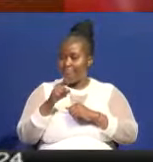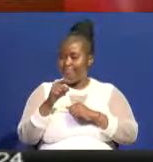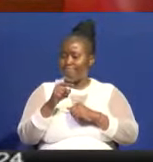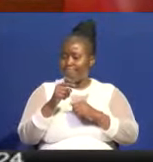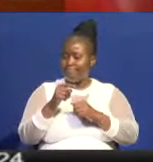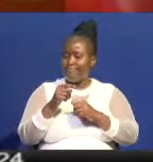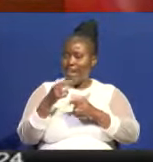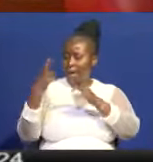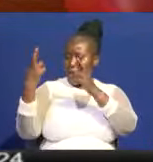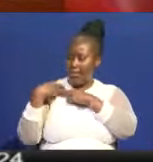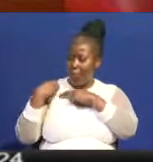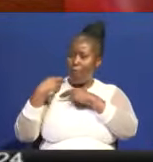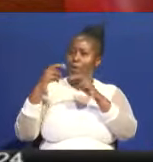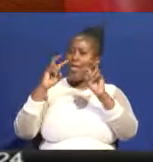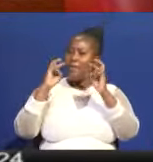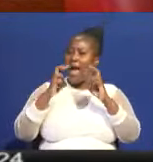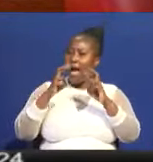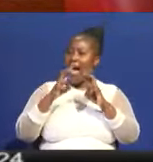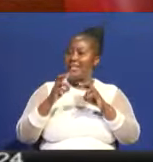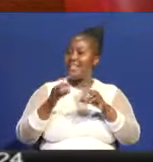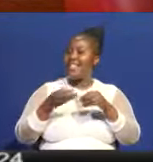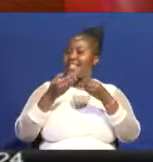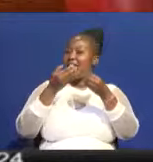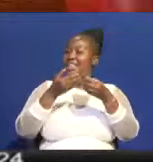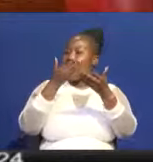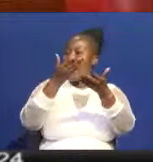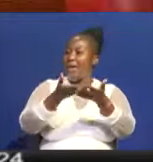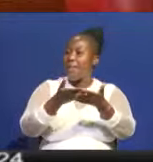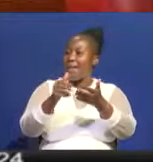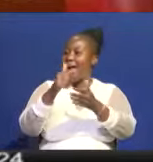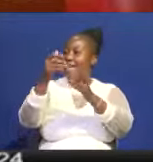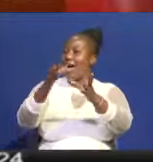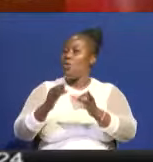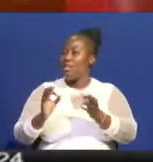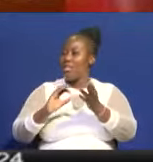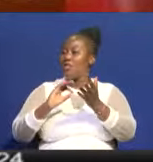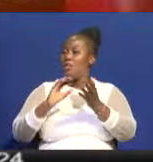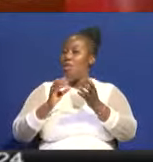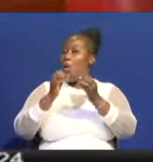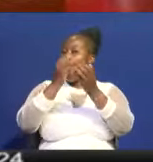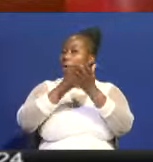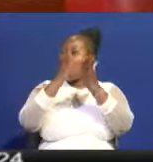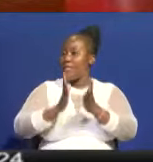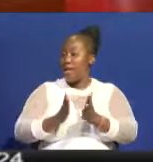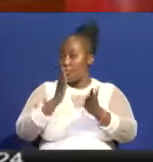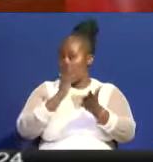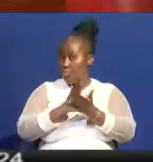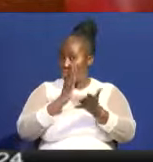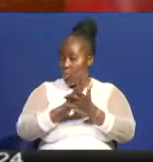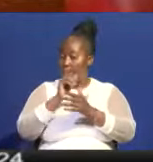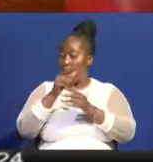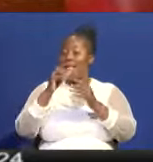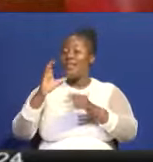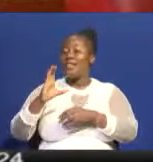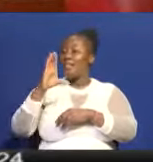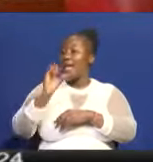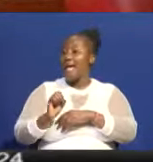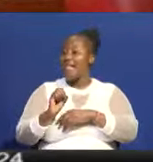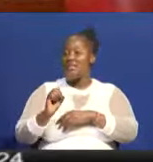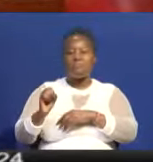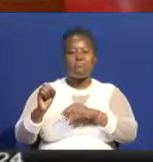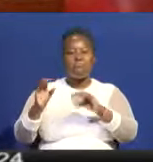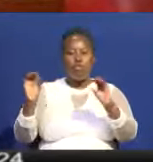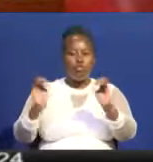responsible for matters that are discharged by an accounting officer? Truly, a cabinet secretary is